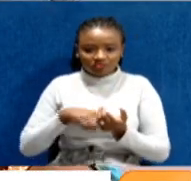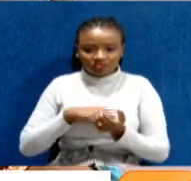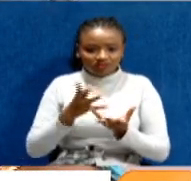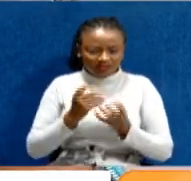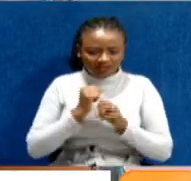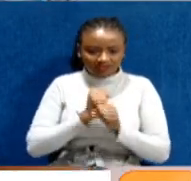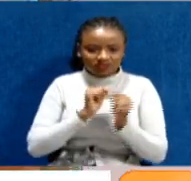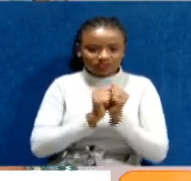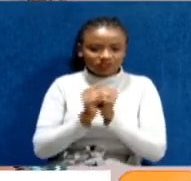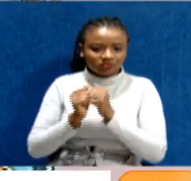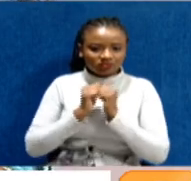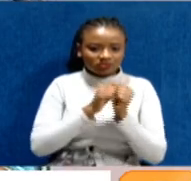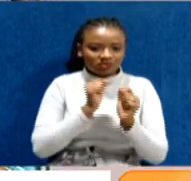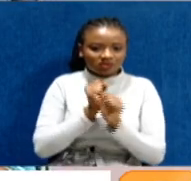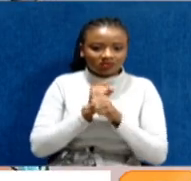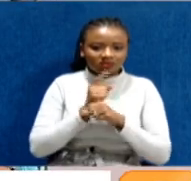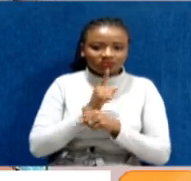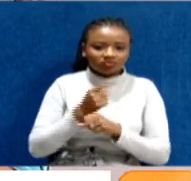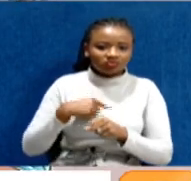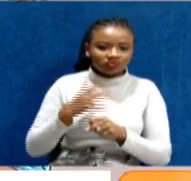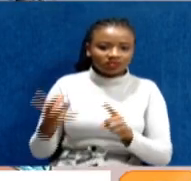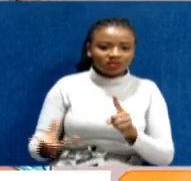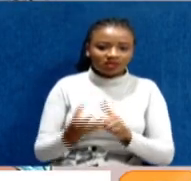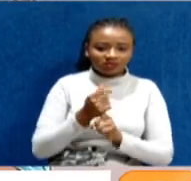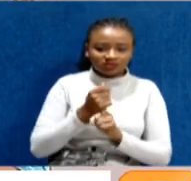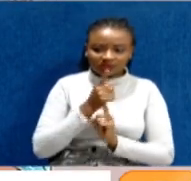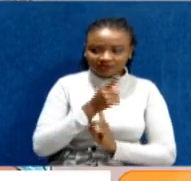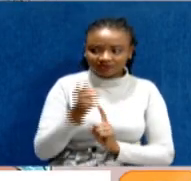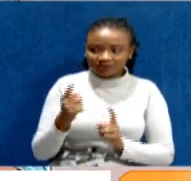work together to ensure that we are getting there. And right now,